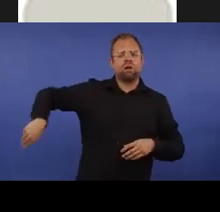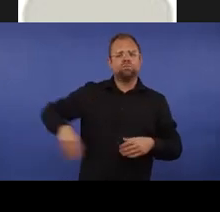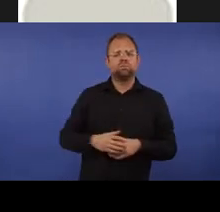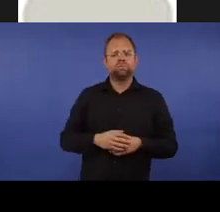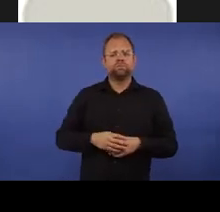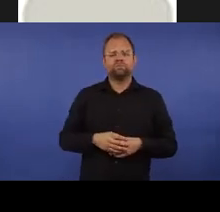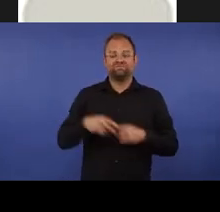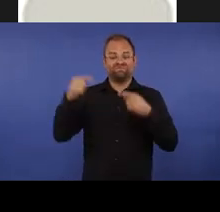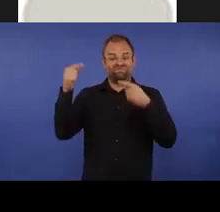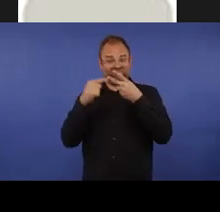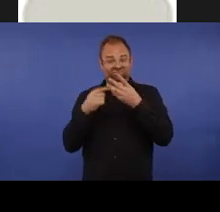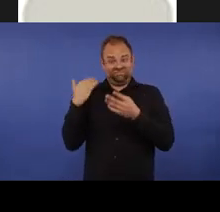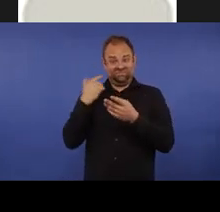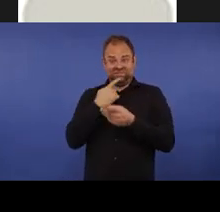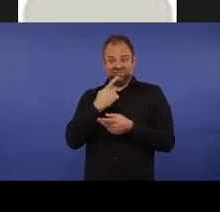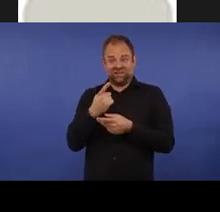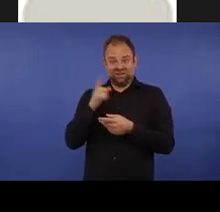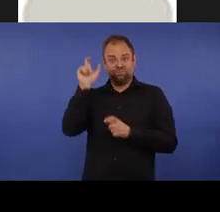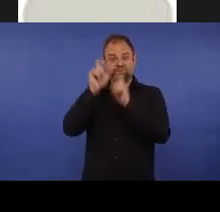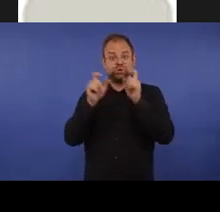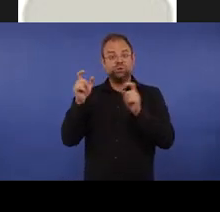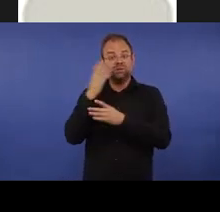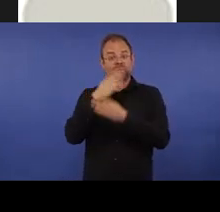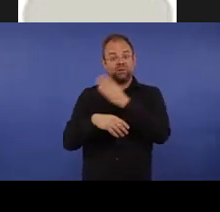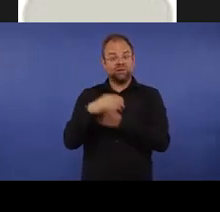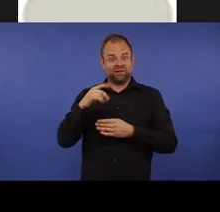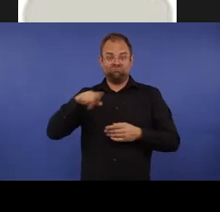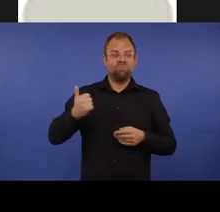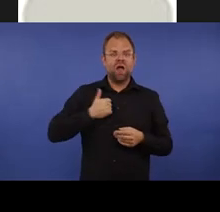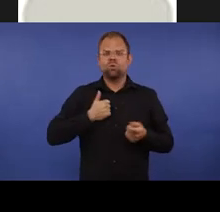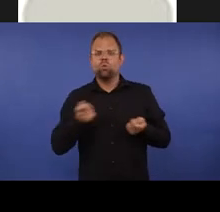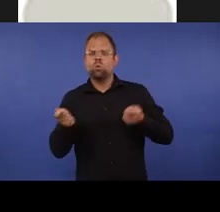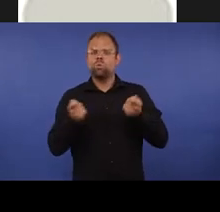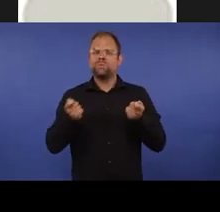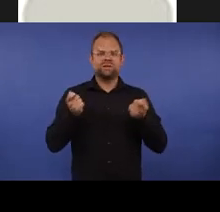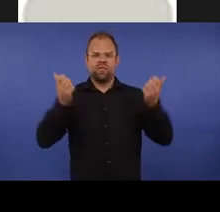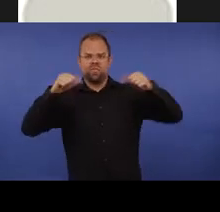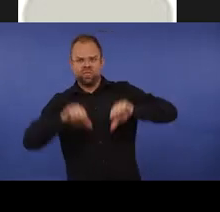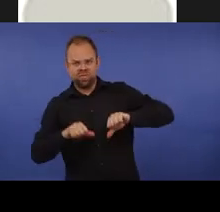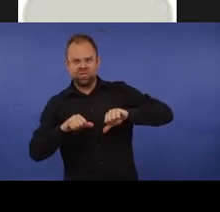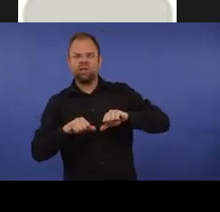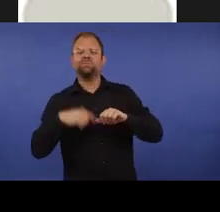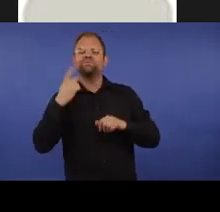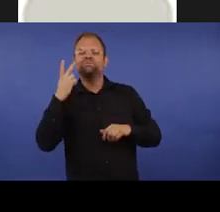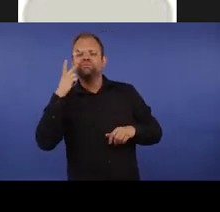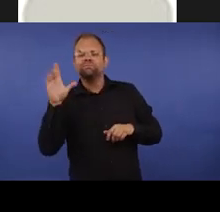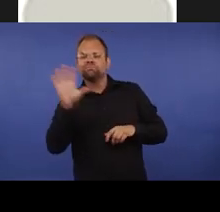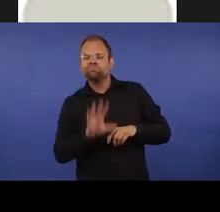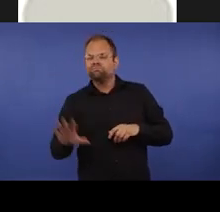Which is reflected every time that the new sanitary measurements are developed against COVID or